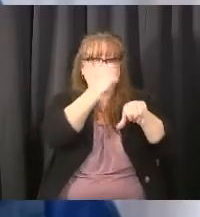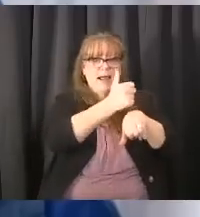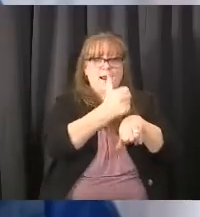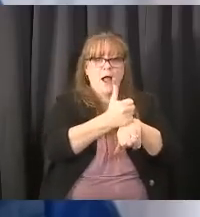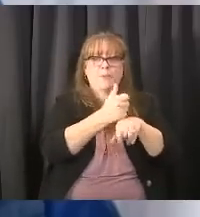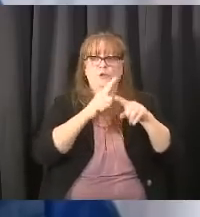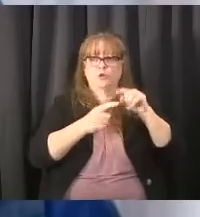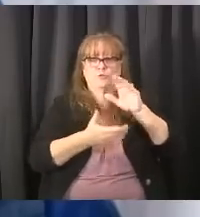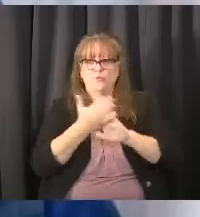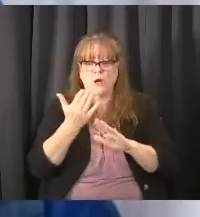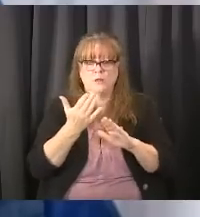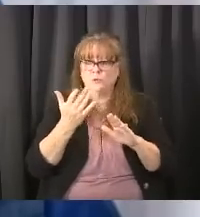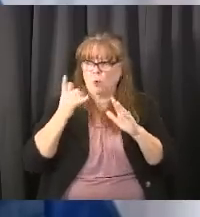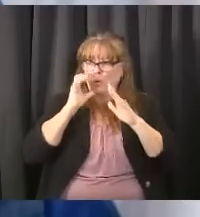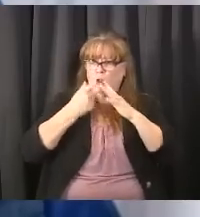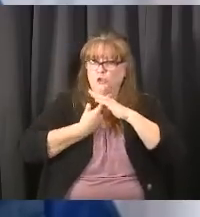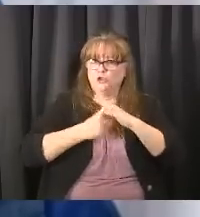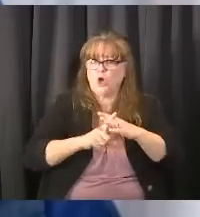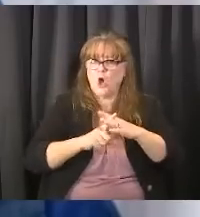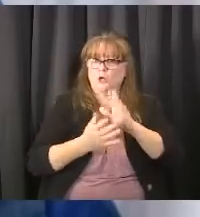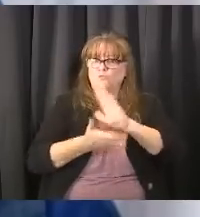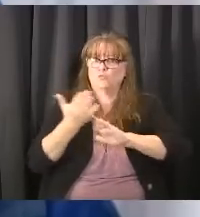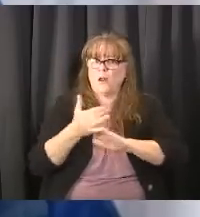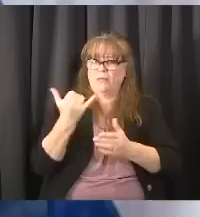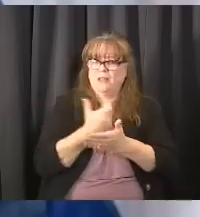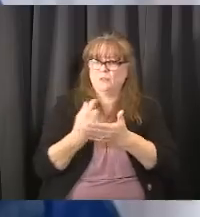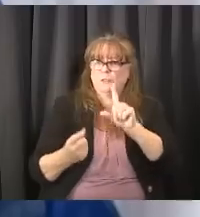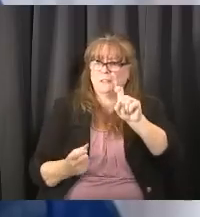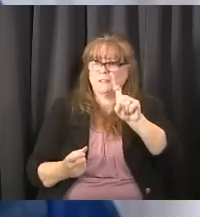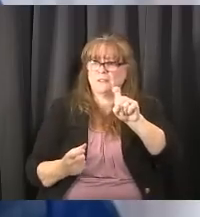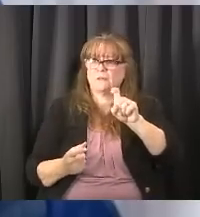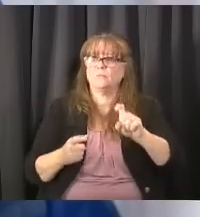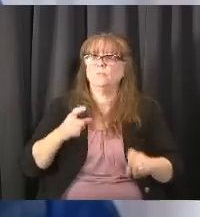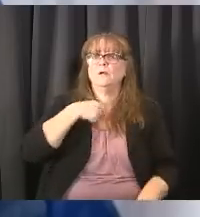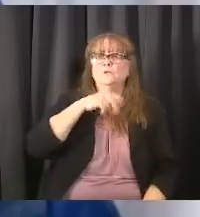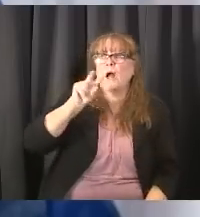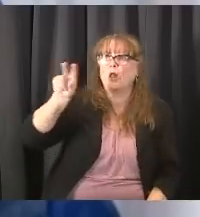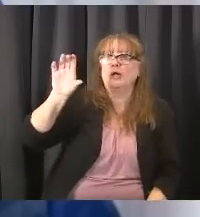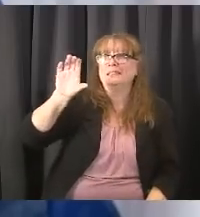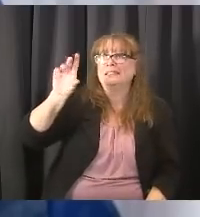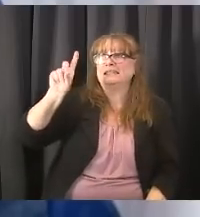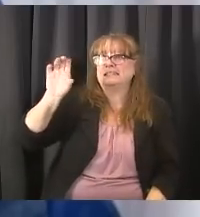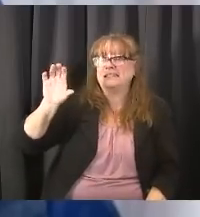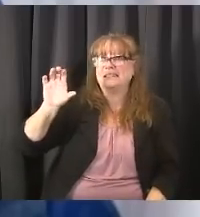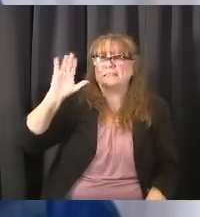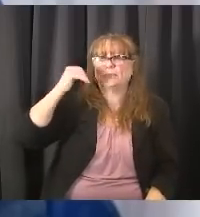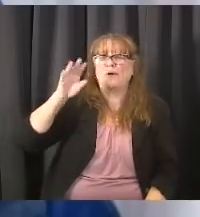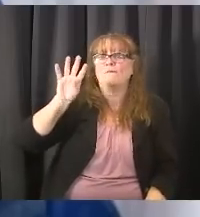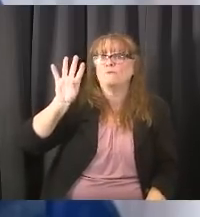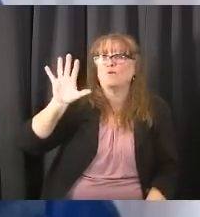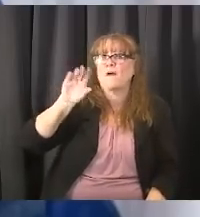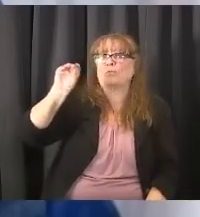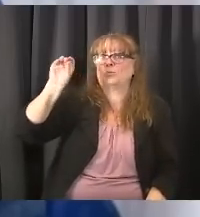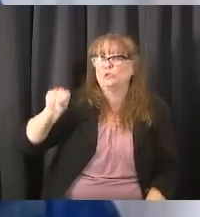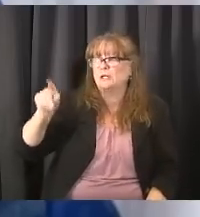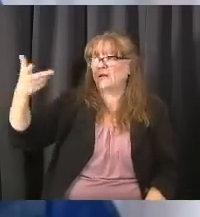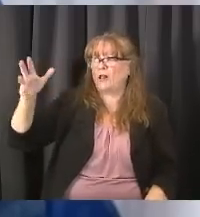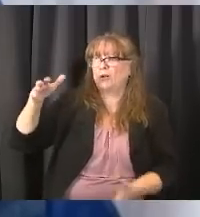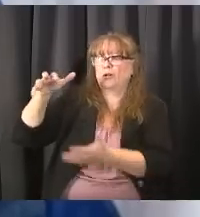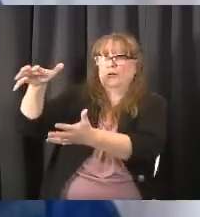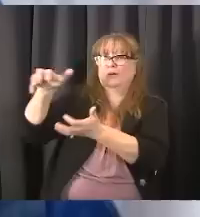like about 45% of the inventory we have received hasn't been used. And you can't really attribute a lot of